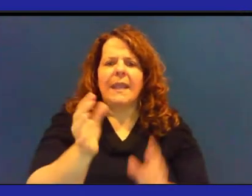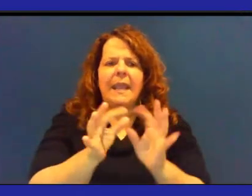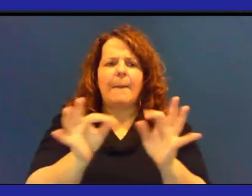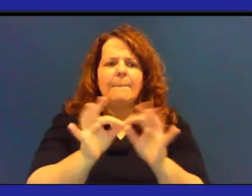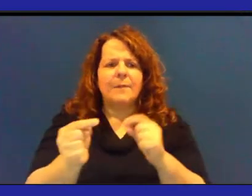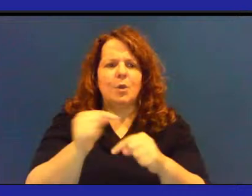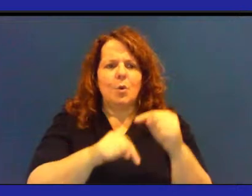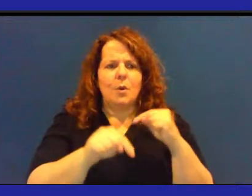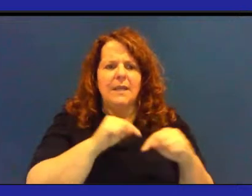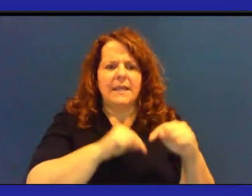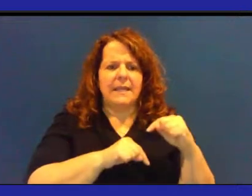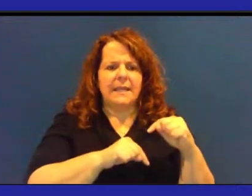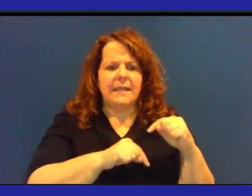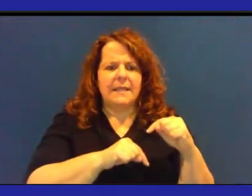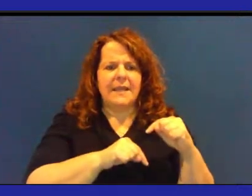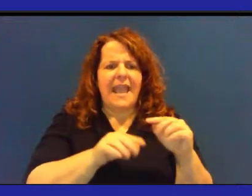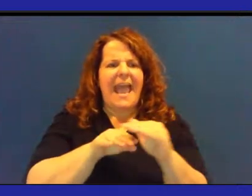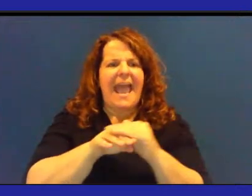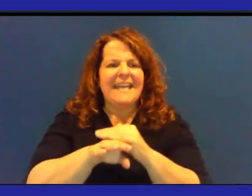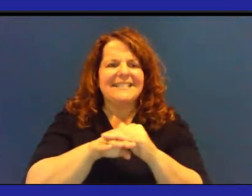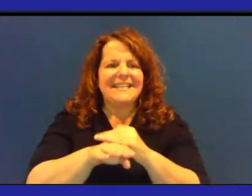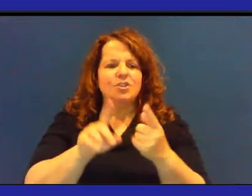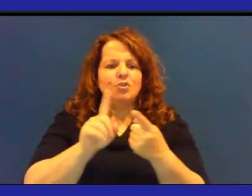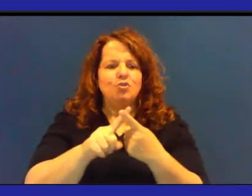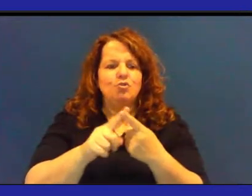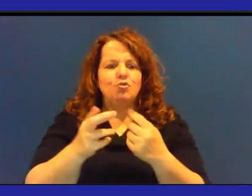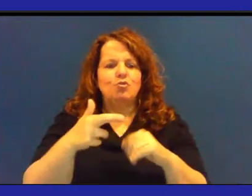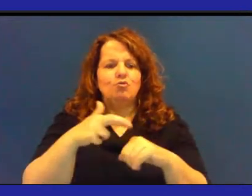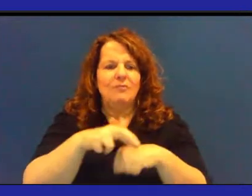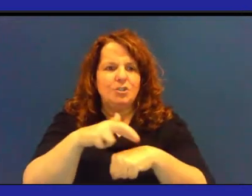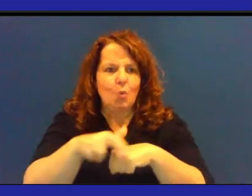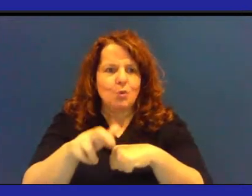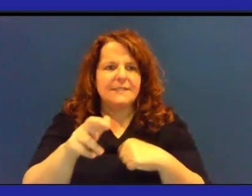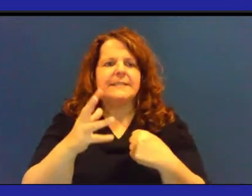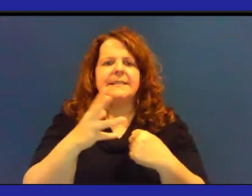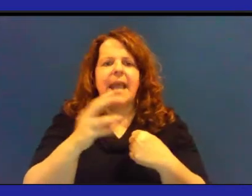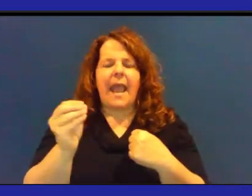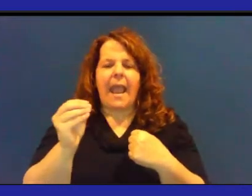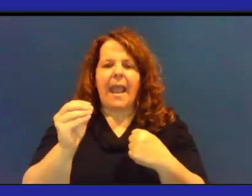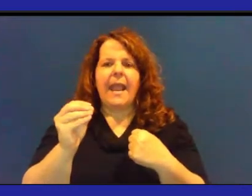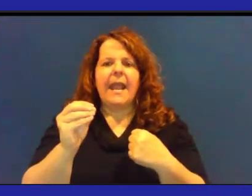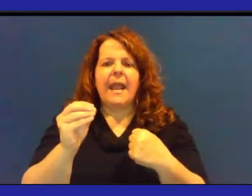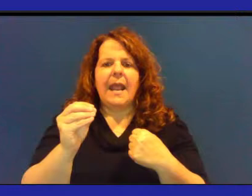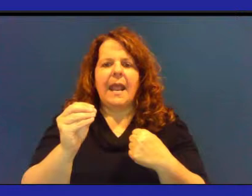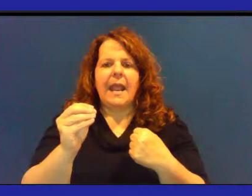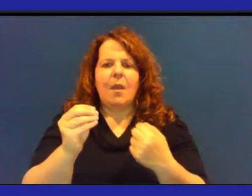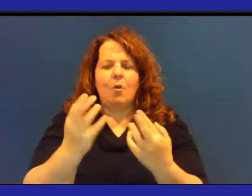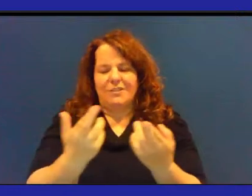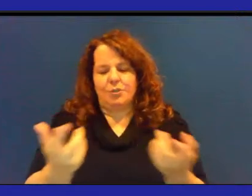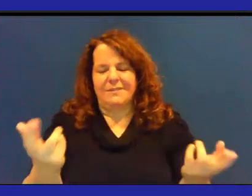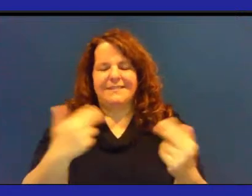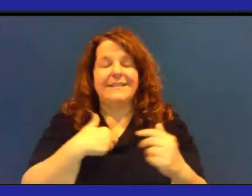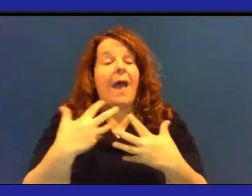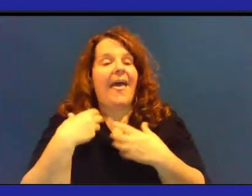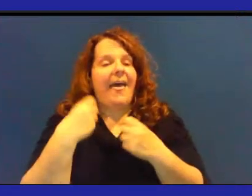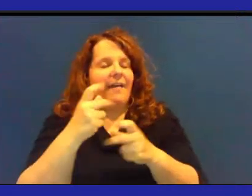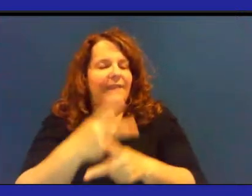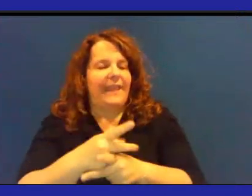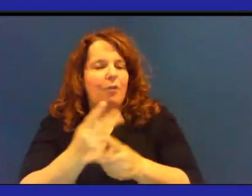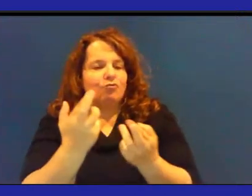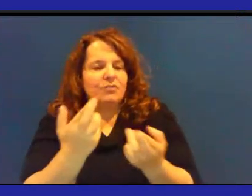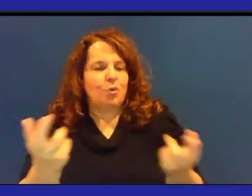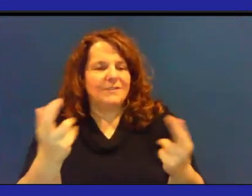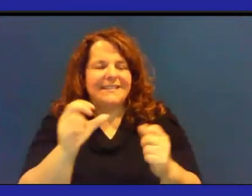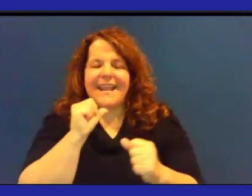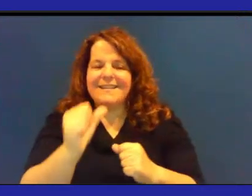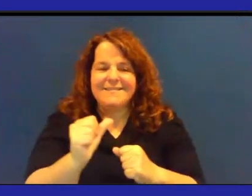of facilitating access to resources, and I tend to think about it in terms of the healthcare resources and then non-healthcare